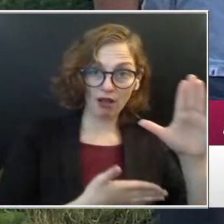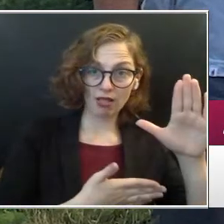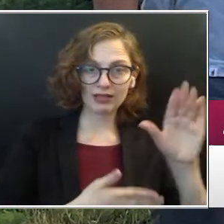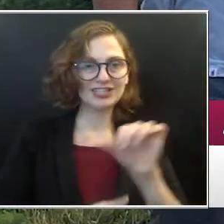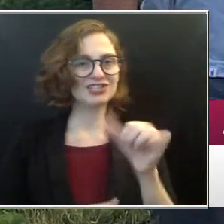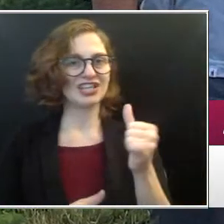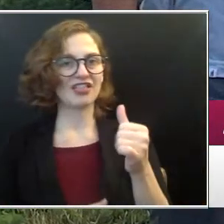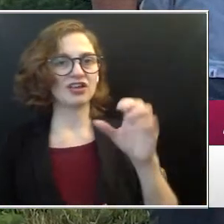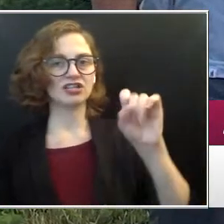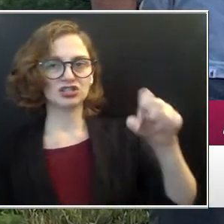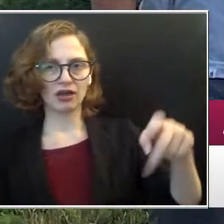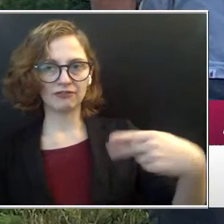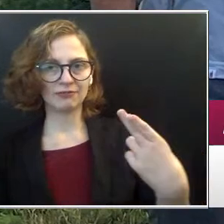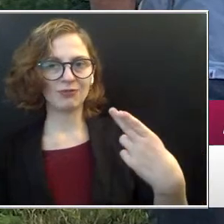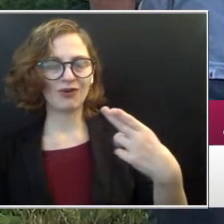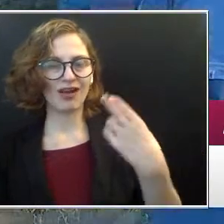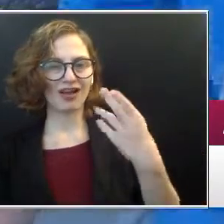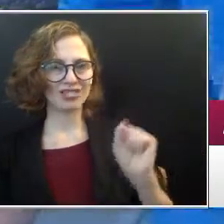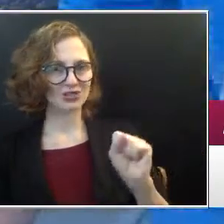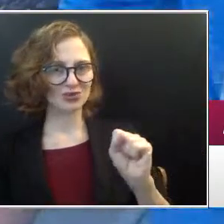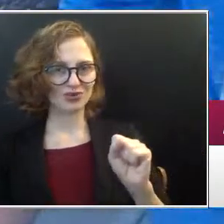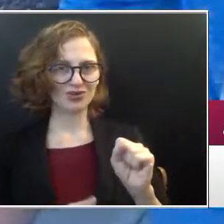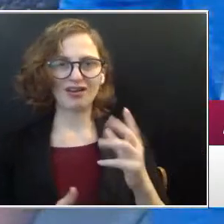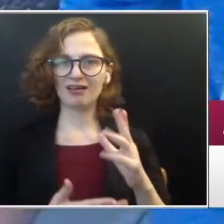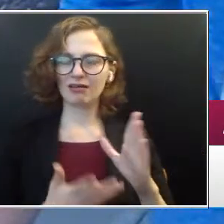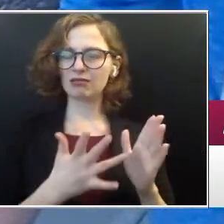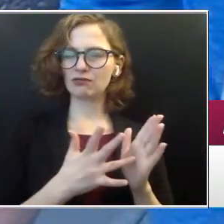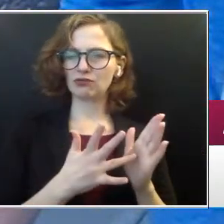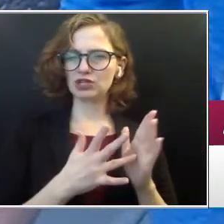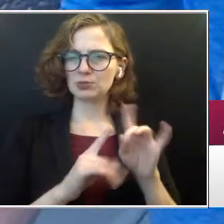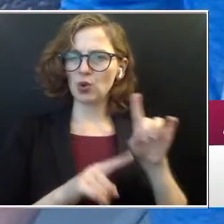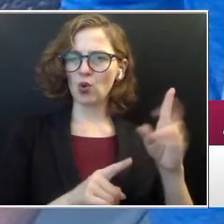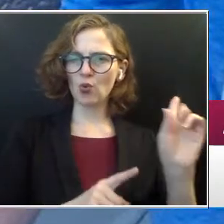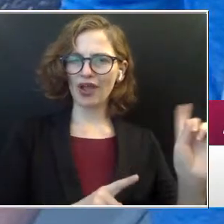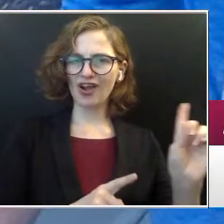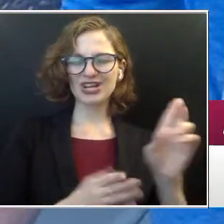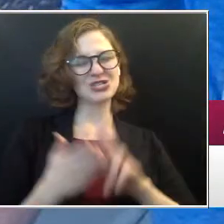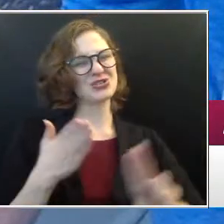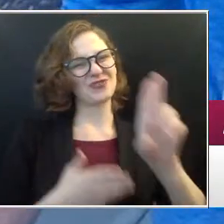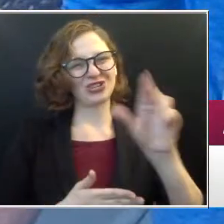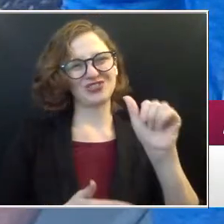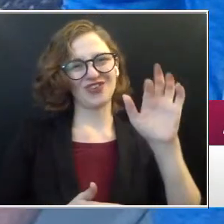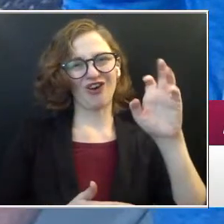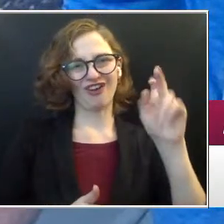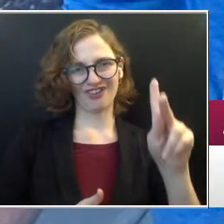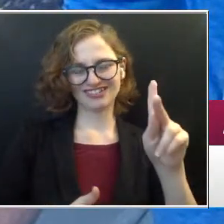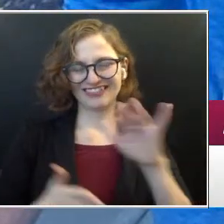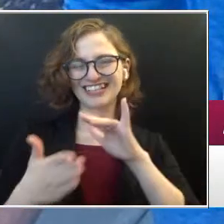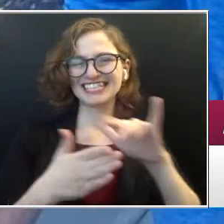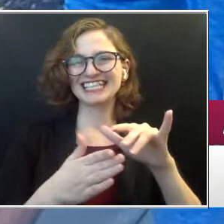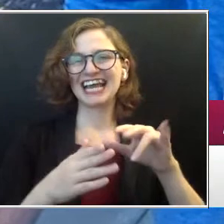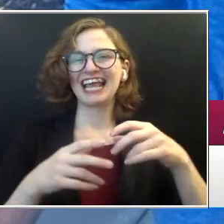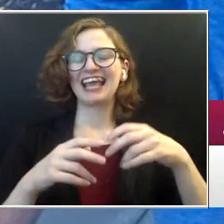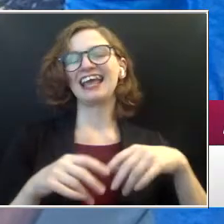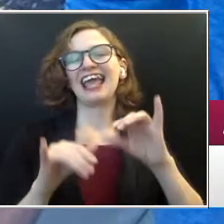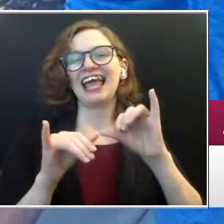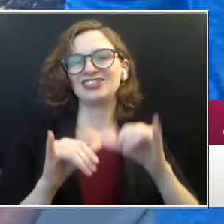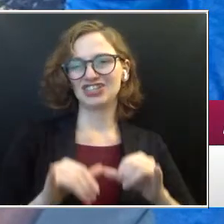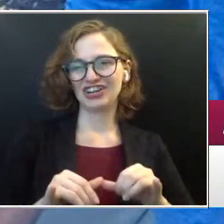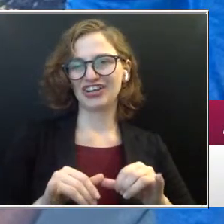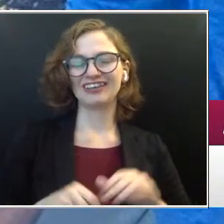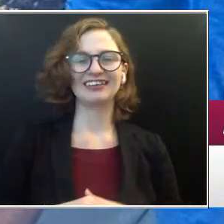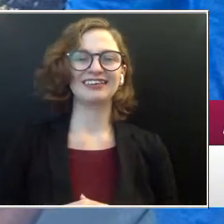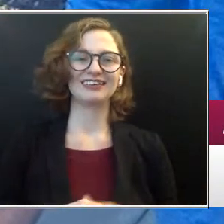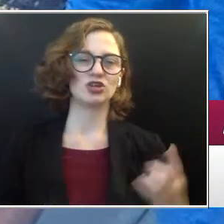She's at the University of Arkansas. Okay, and she is studying engineering. So far, I haven't gotten her into medicine, but. Are you working on your